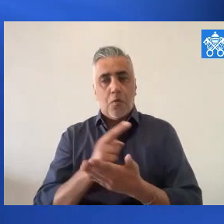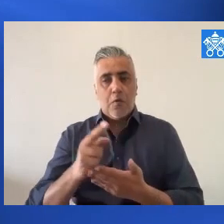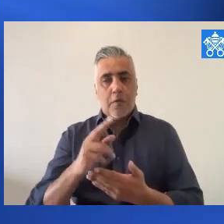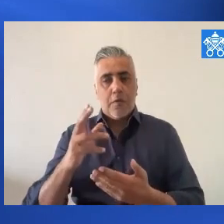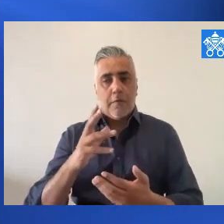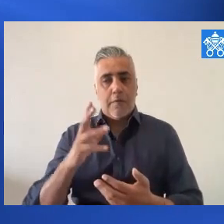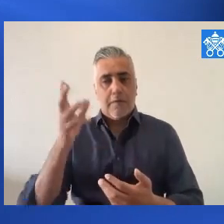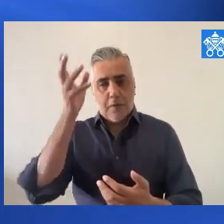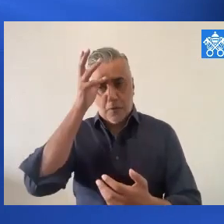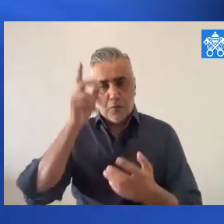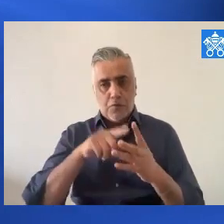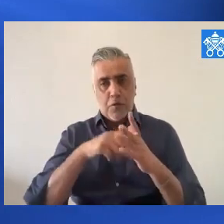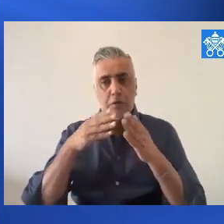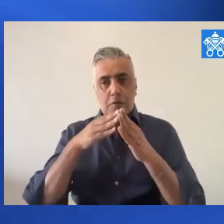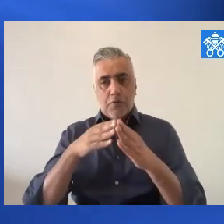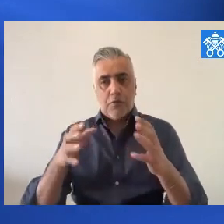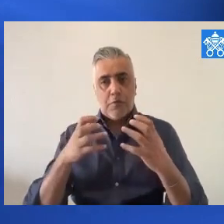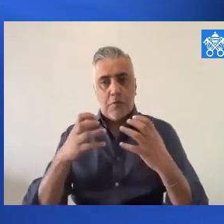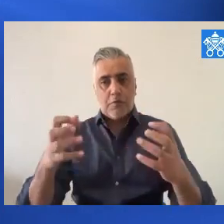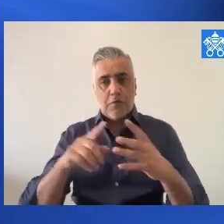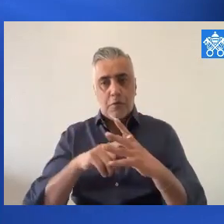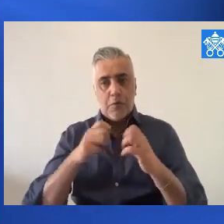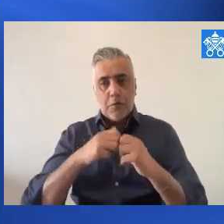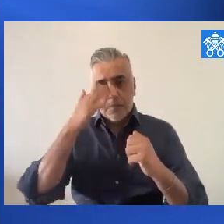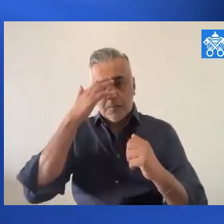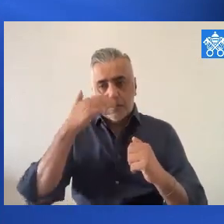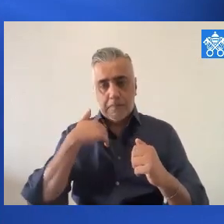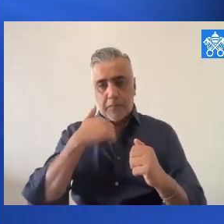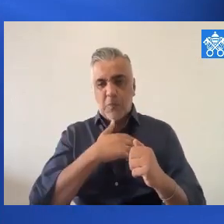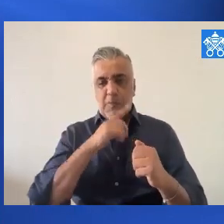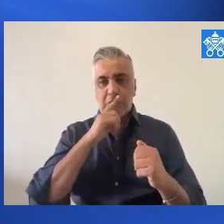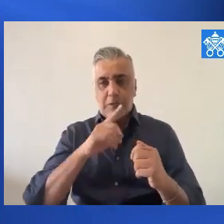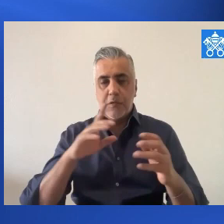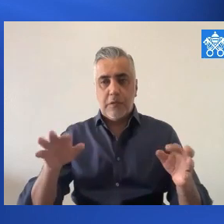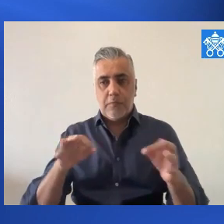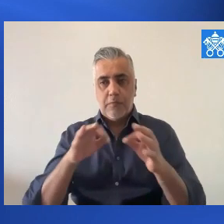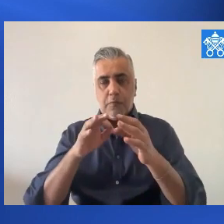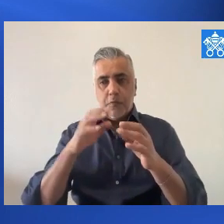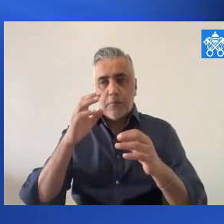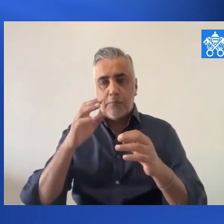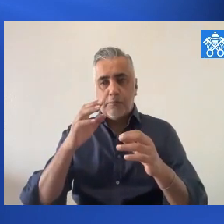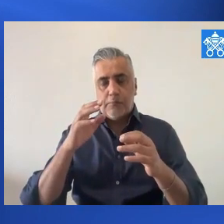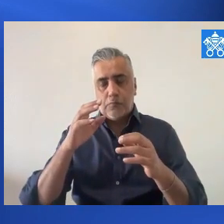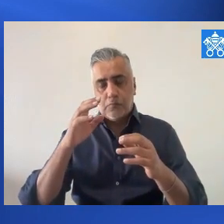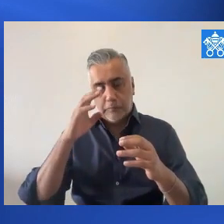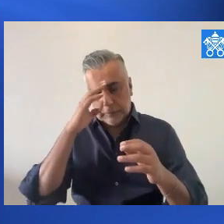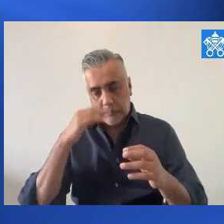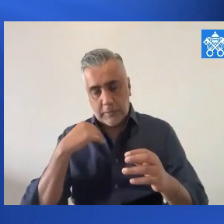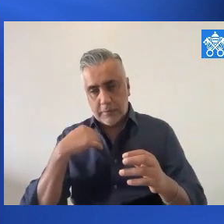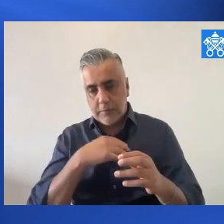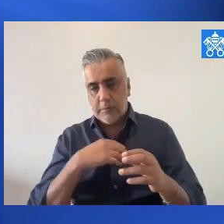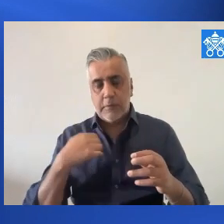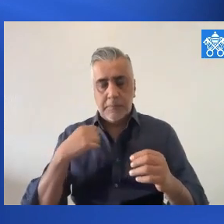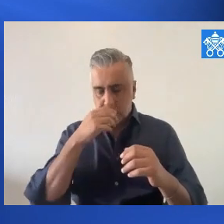Il Santo Padre dà ora inizio all'udienza generale introducendola con il segno della croce e il saluto